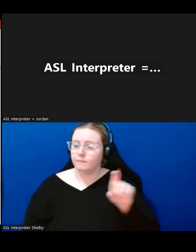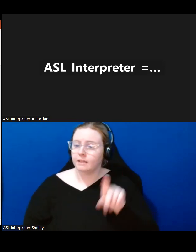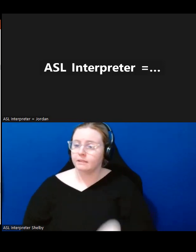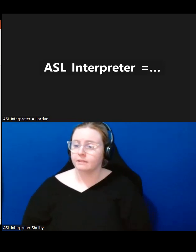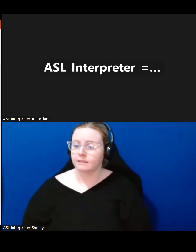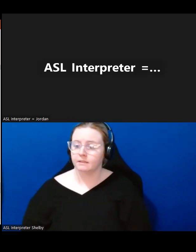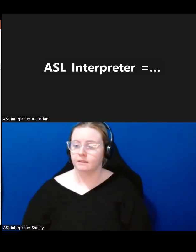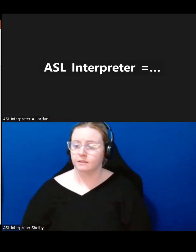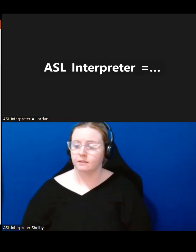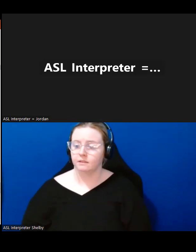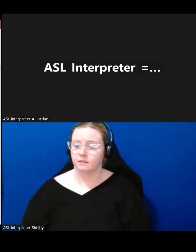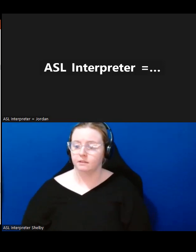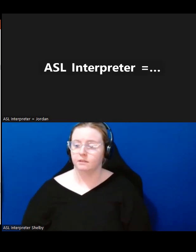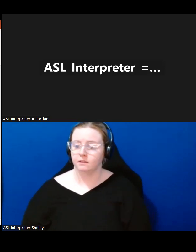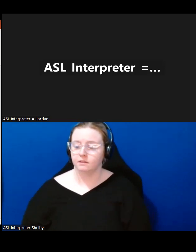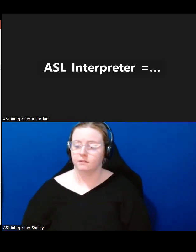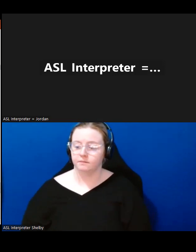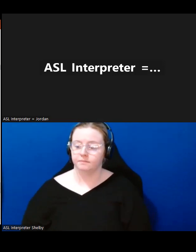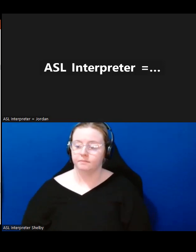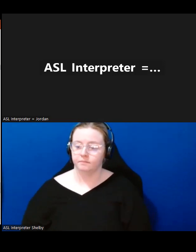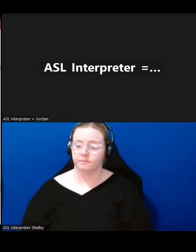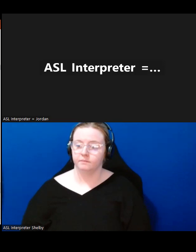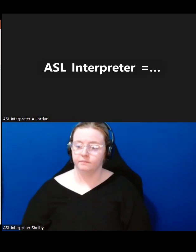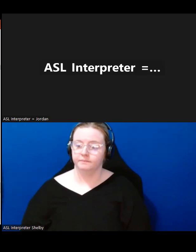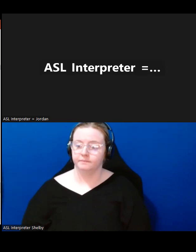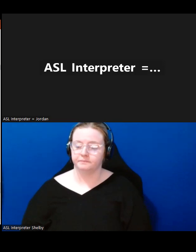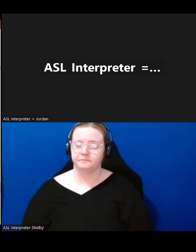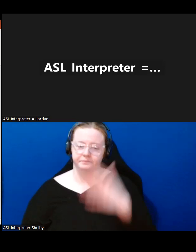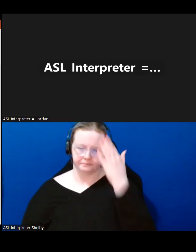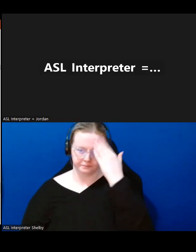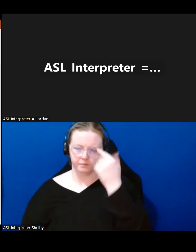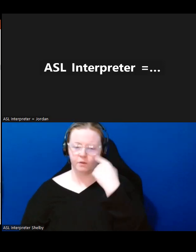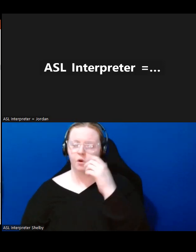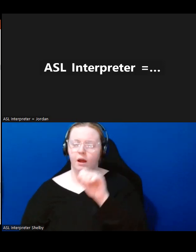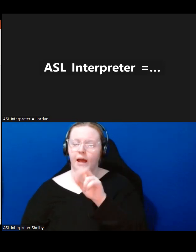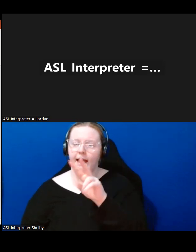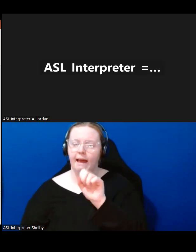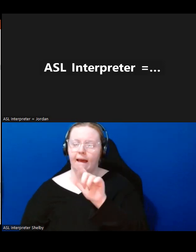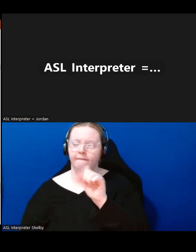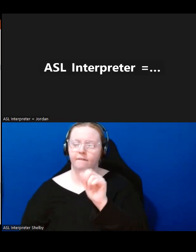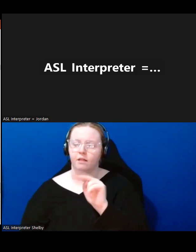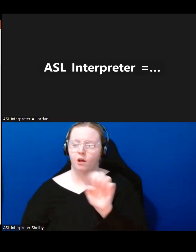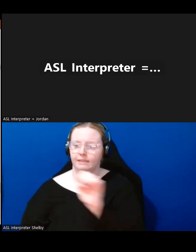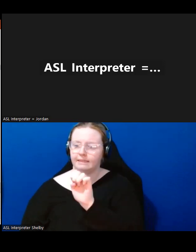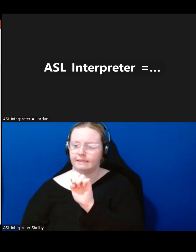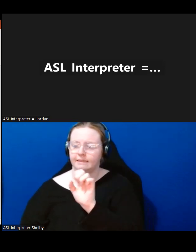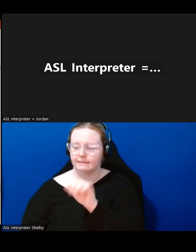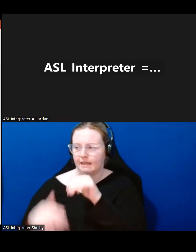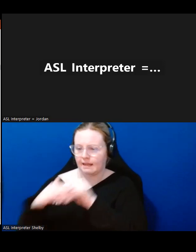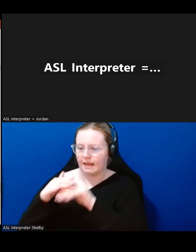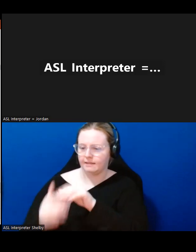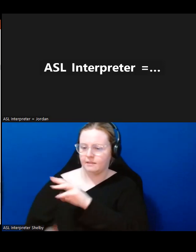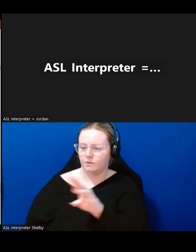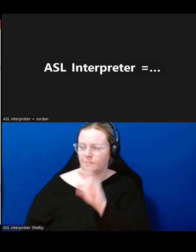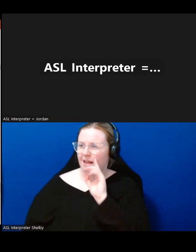I know for Avalon East, you can go in our website, and it might take a